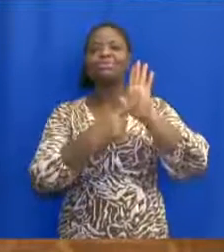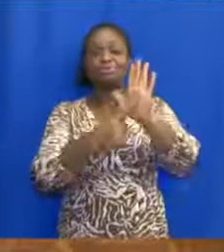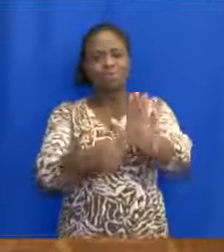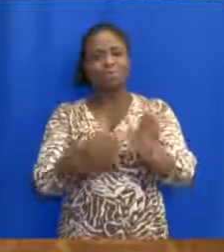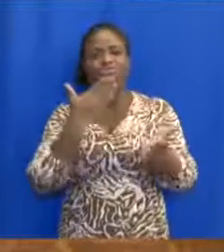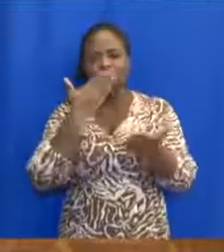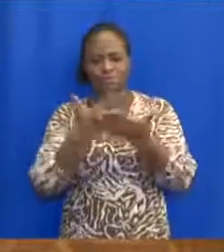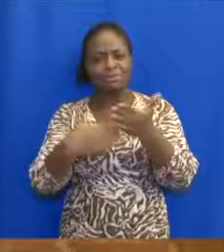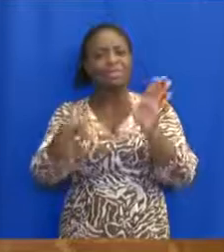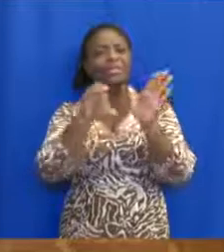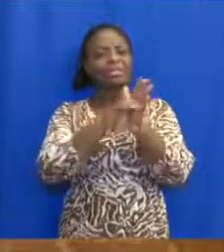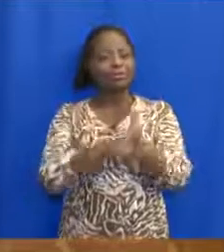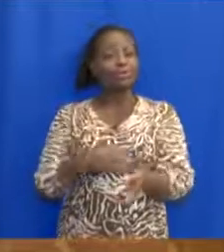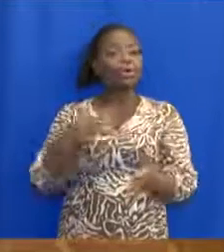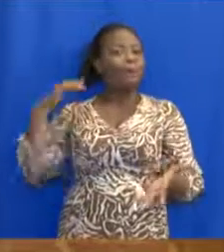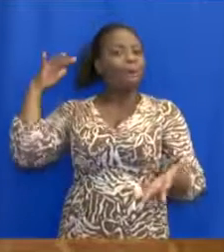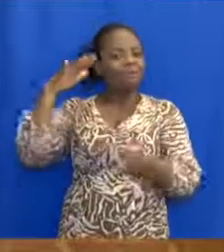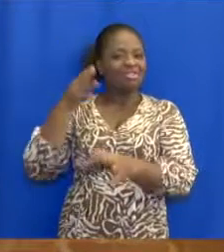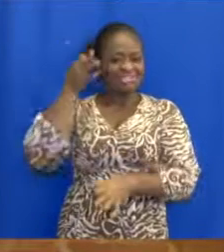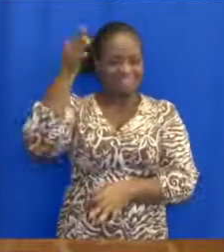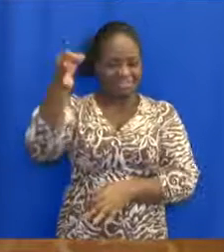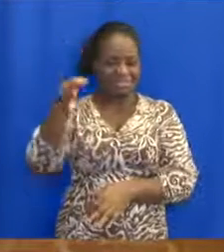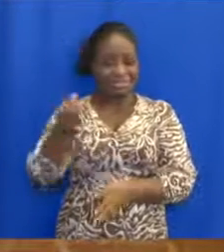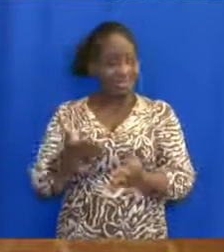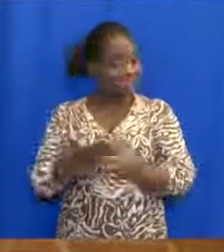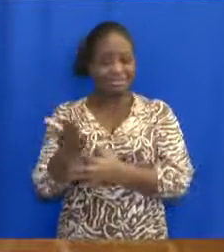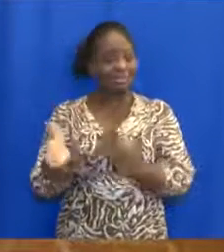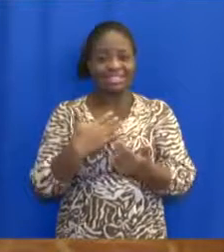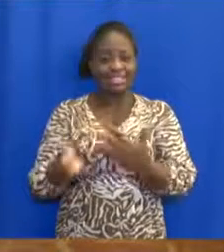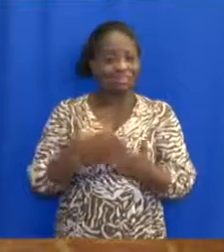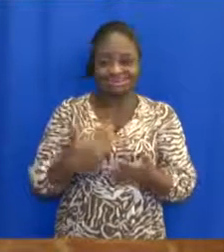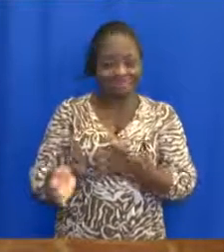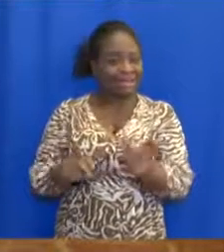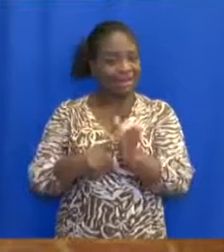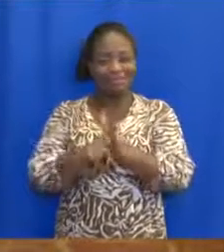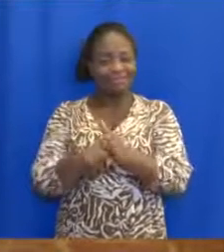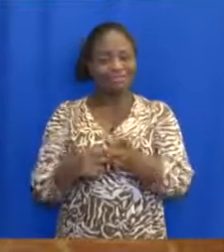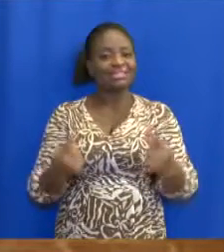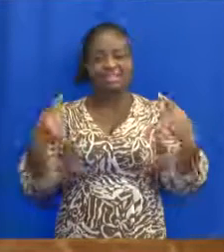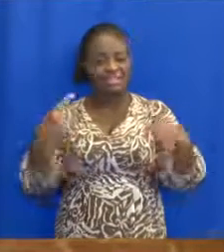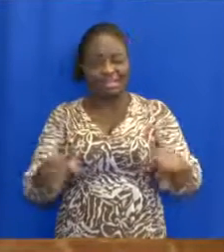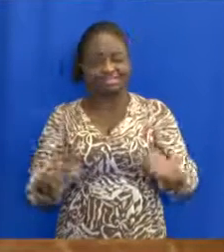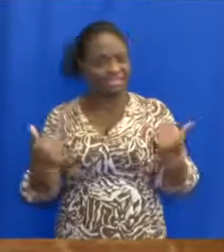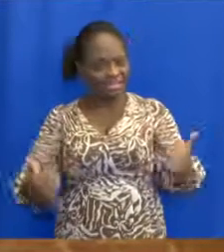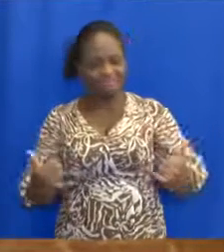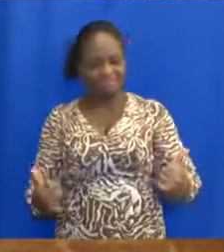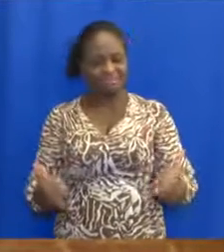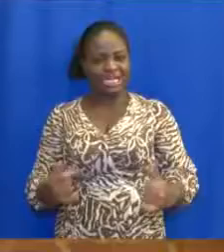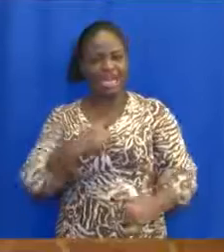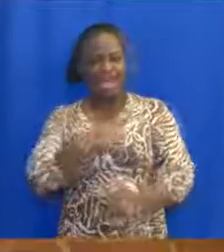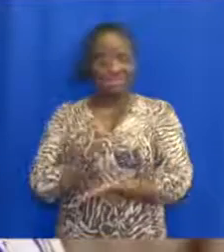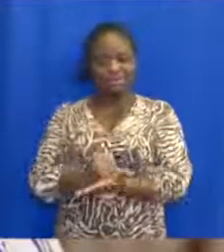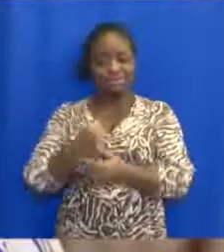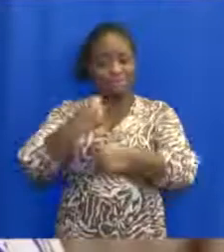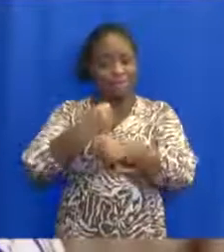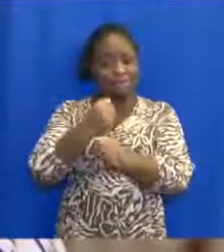picture of hope for the future, despite the ravages caused by COVID-19. It is